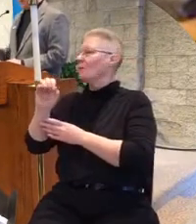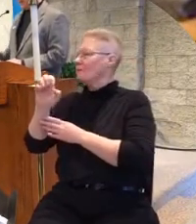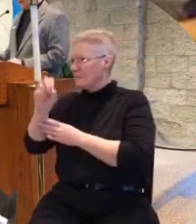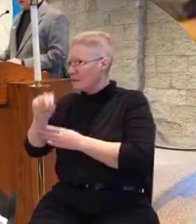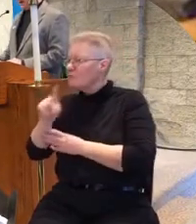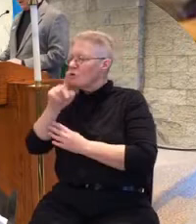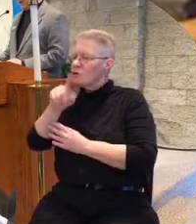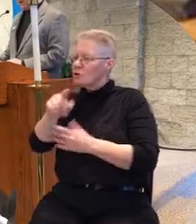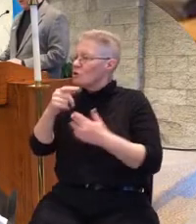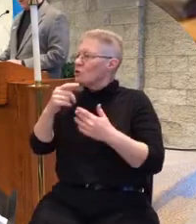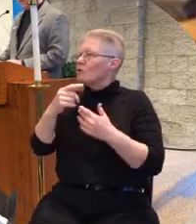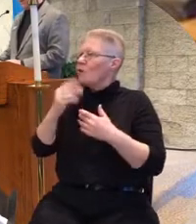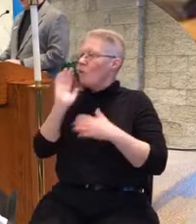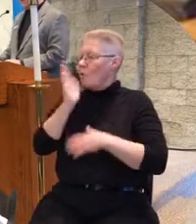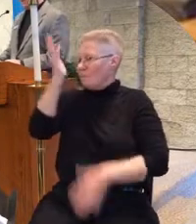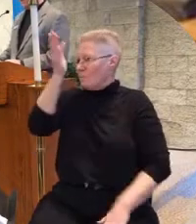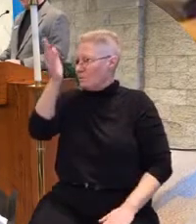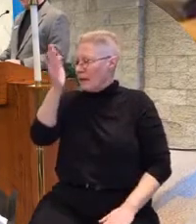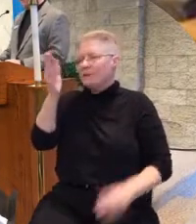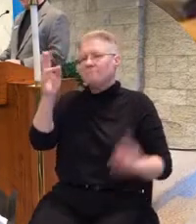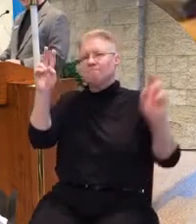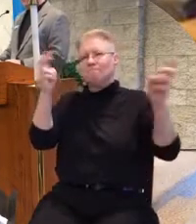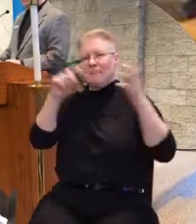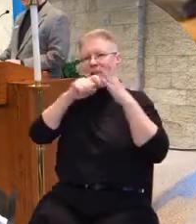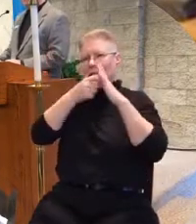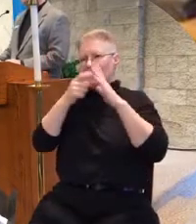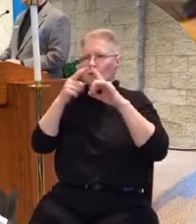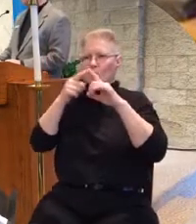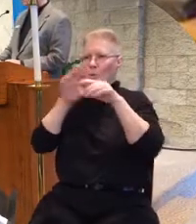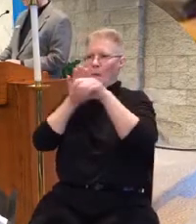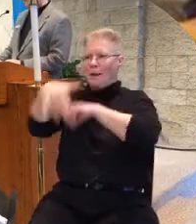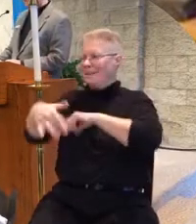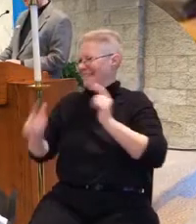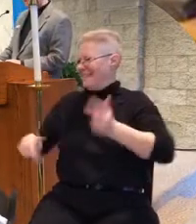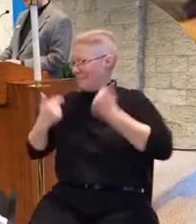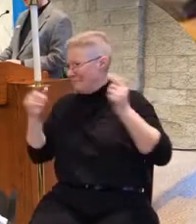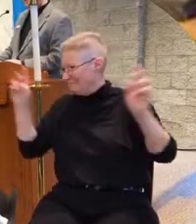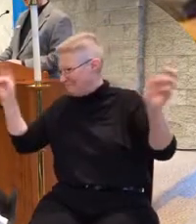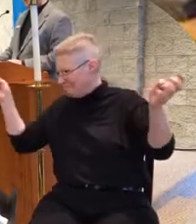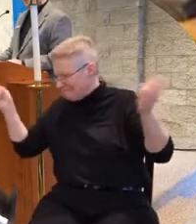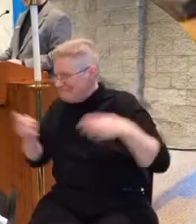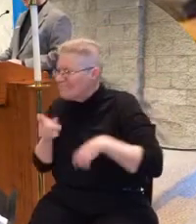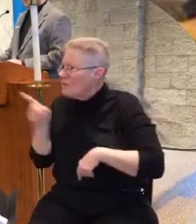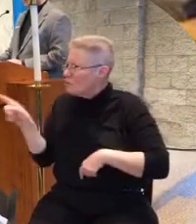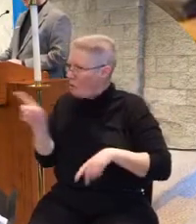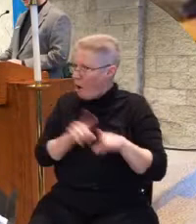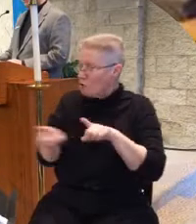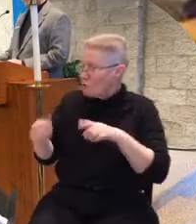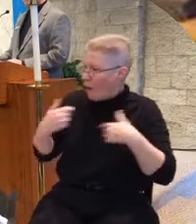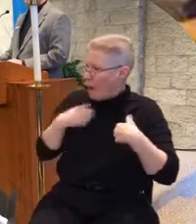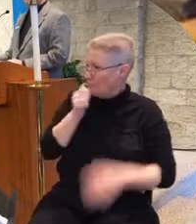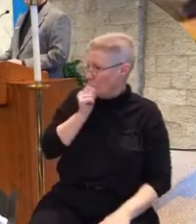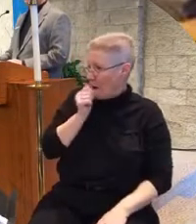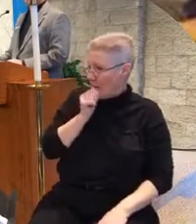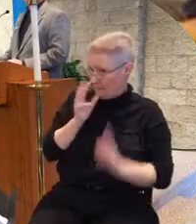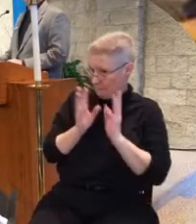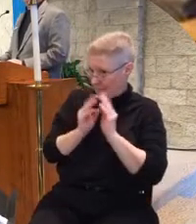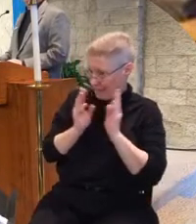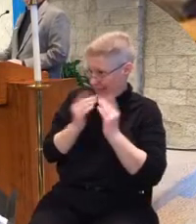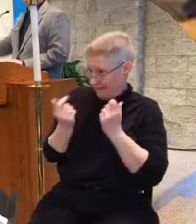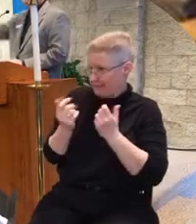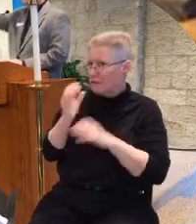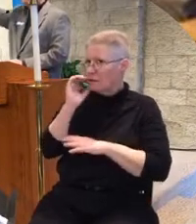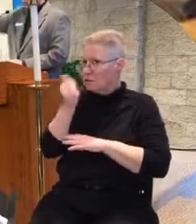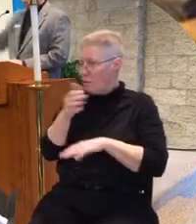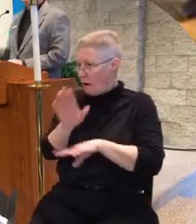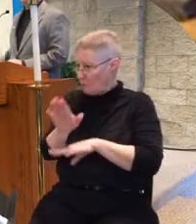today here at 1:30. Esther's also offering private counseling sessions here tomorrow afternoon. If you're interested, contact the